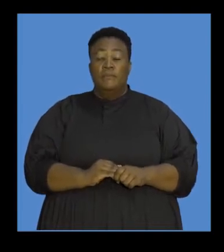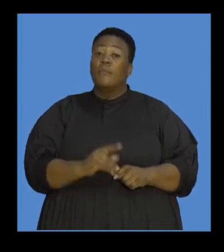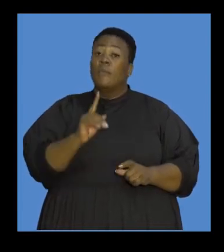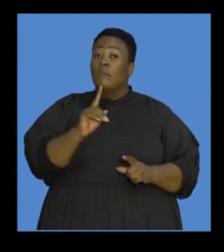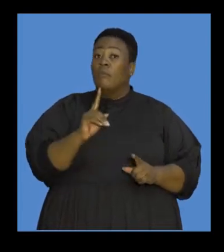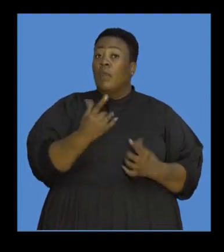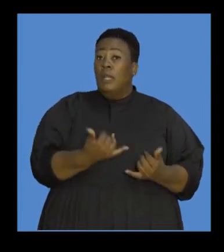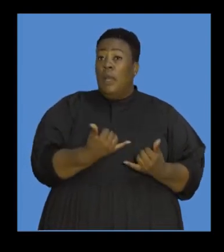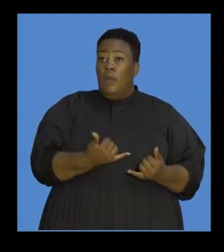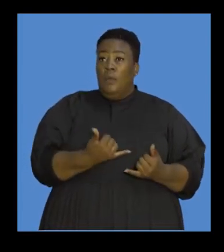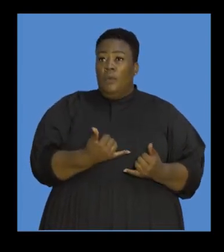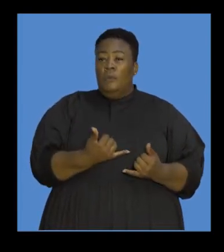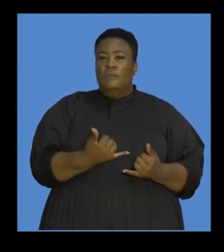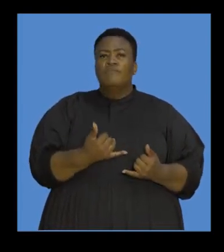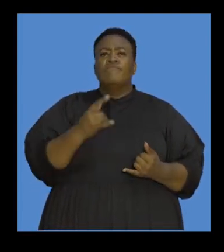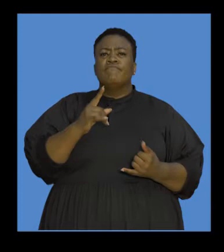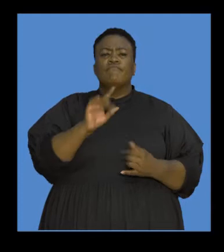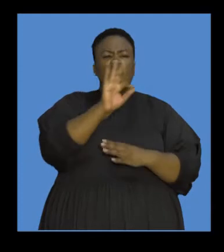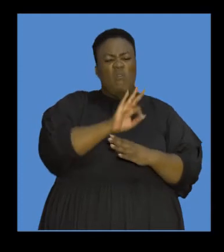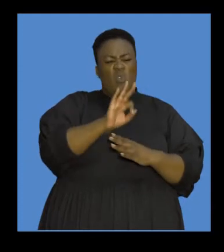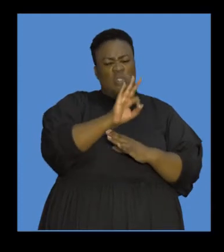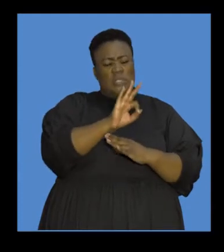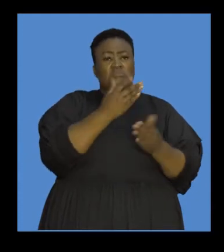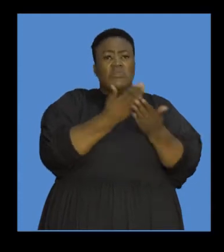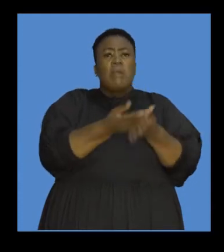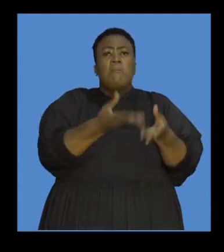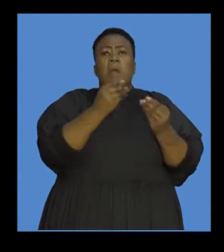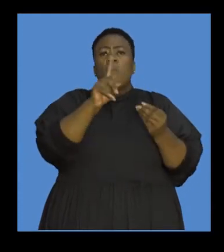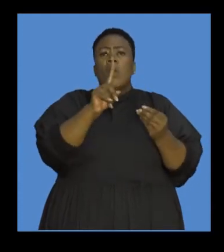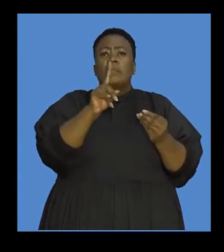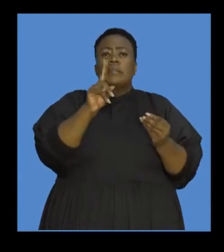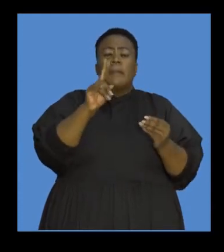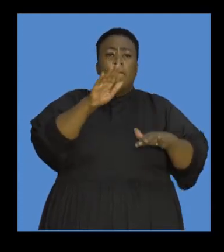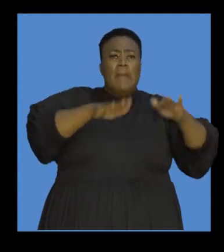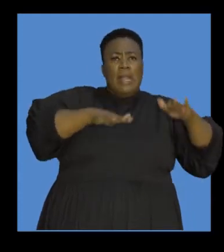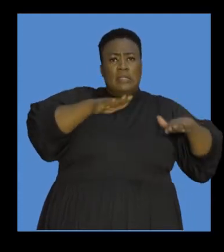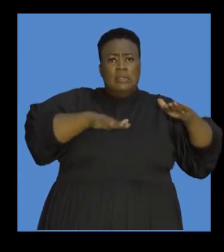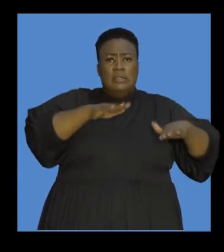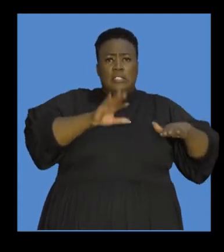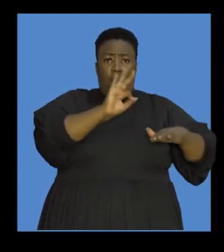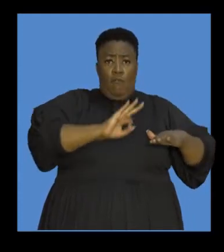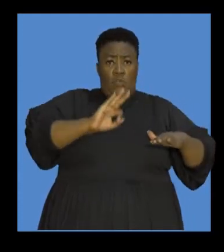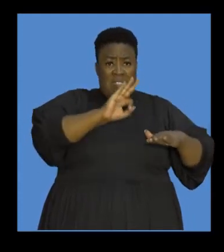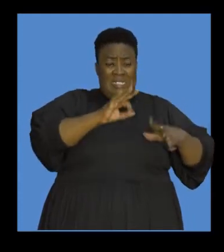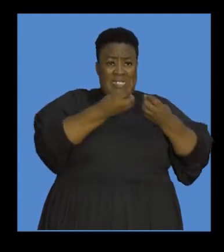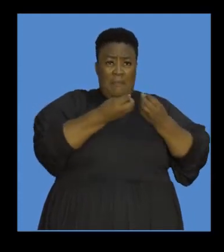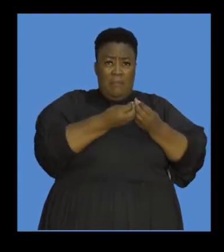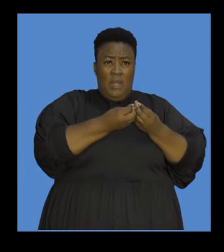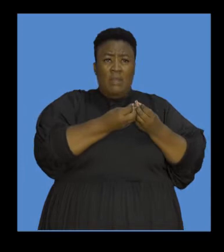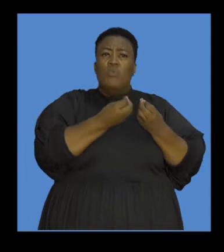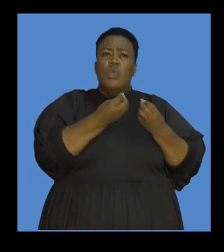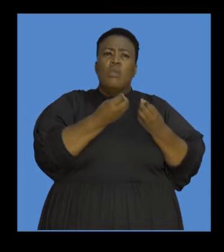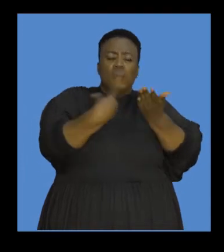Now, when we look at forces, we can get balanced forces. Balanced forces is something you have spoken